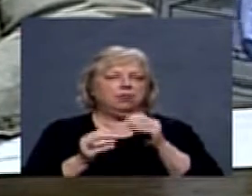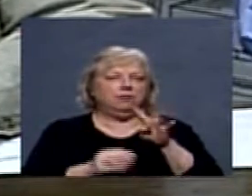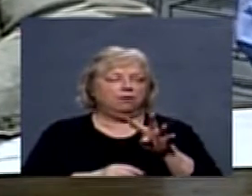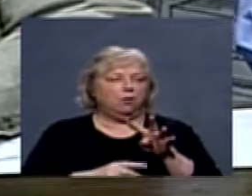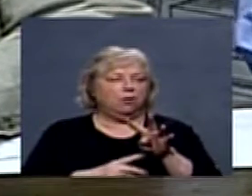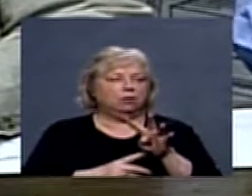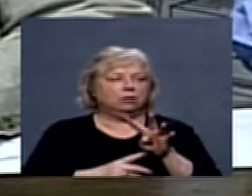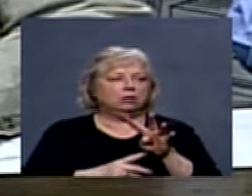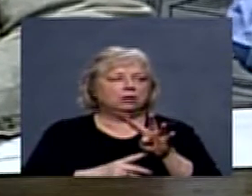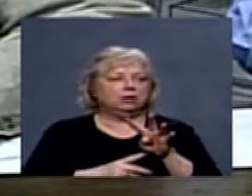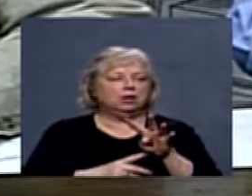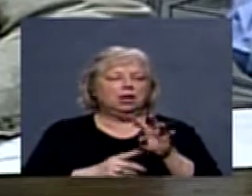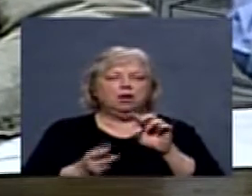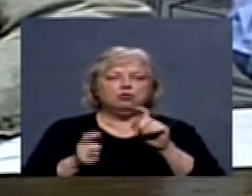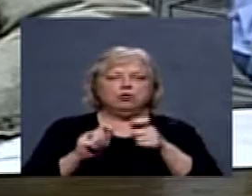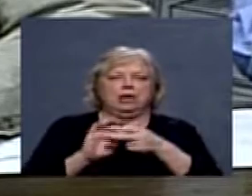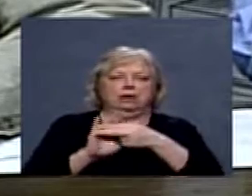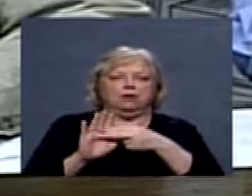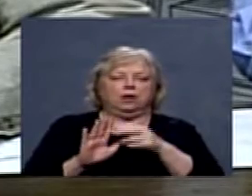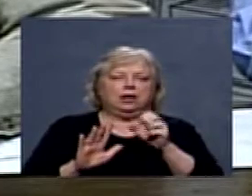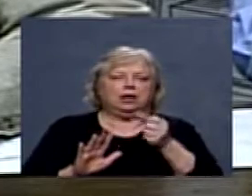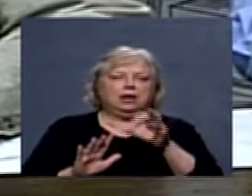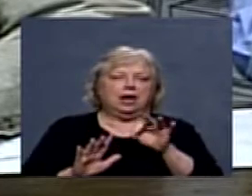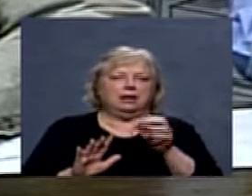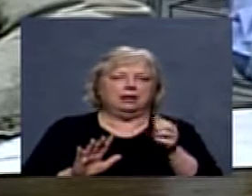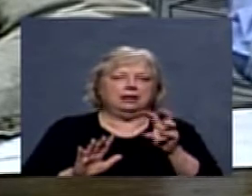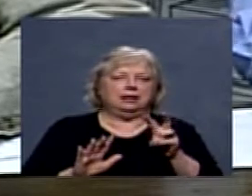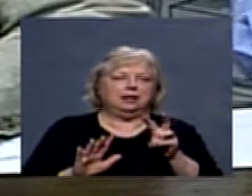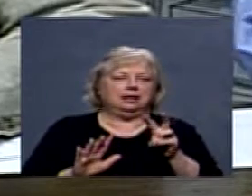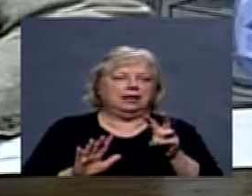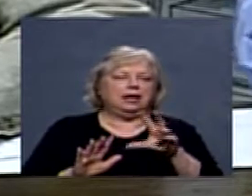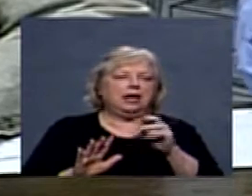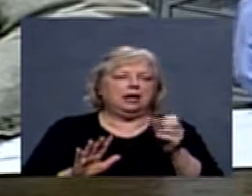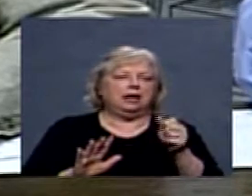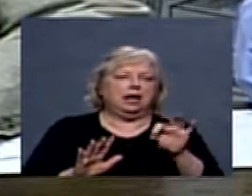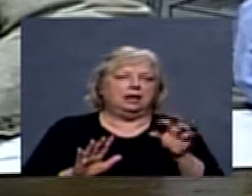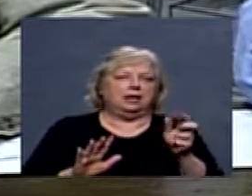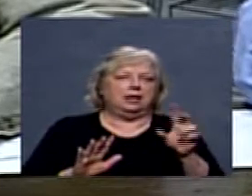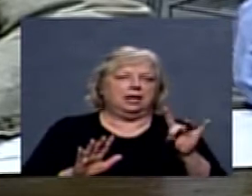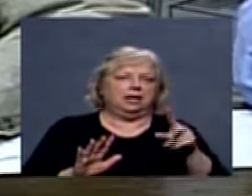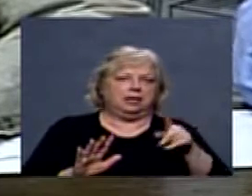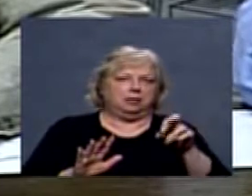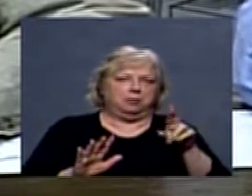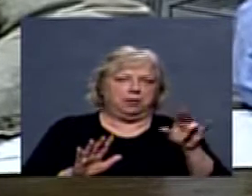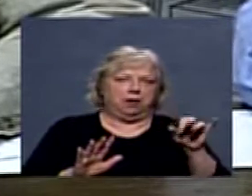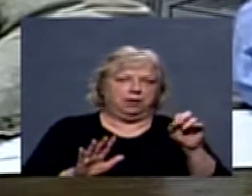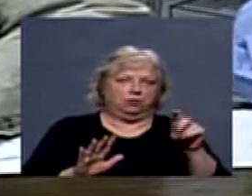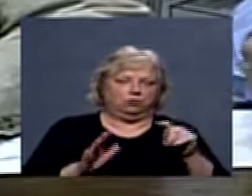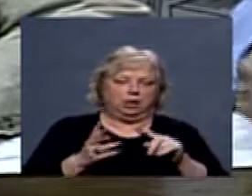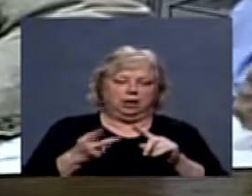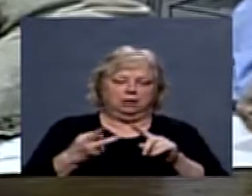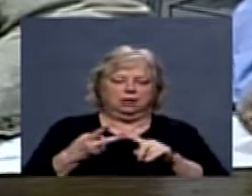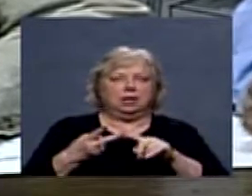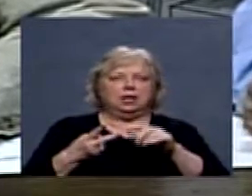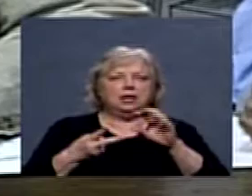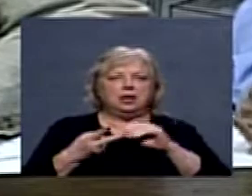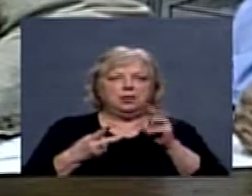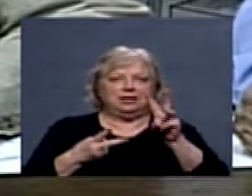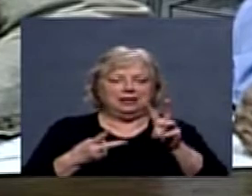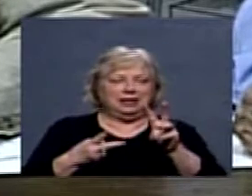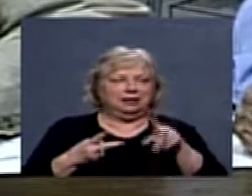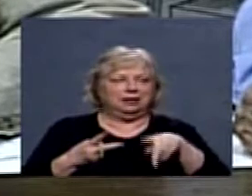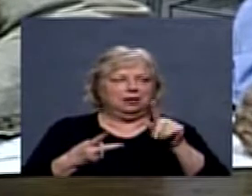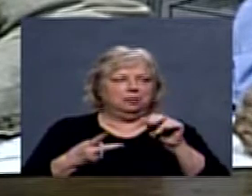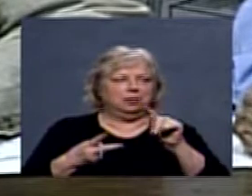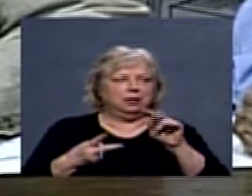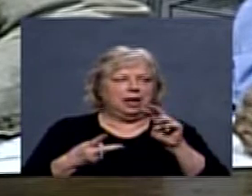4, for the rezoning at 1916, 1918 Perry Street. Item number 6, Platinum